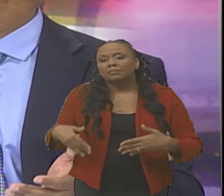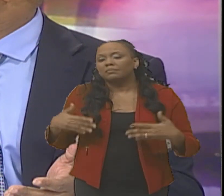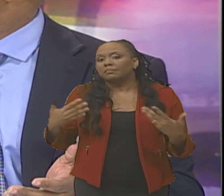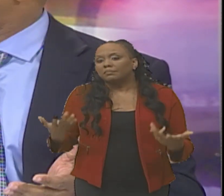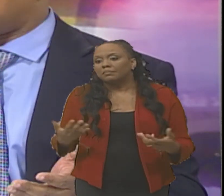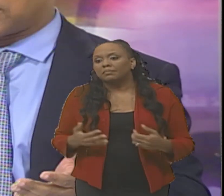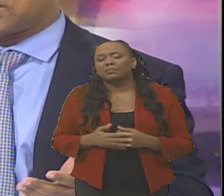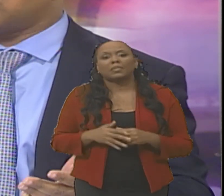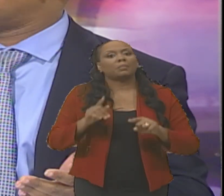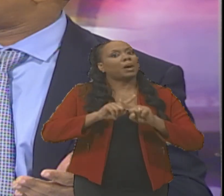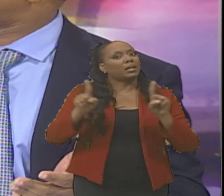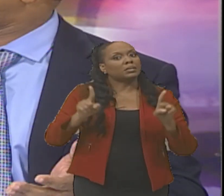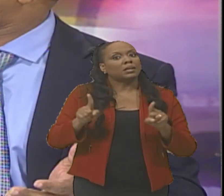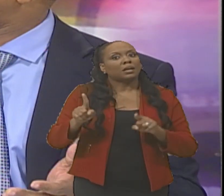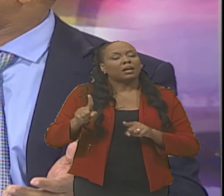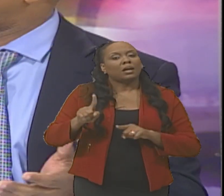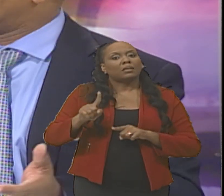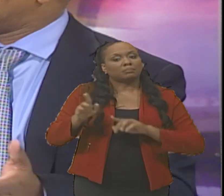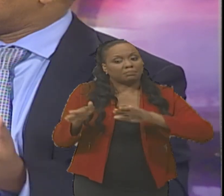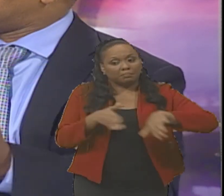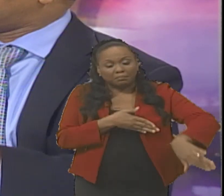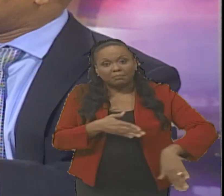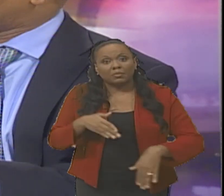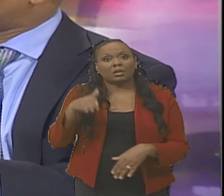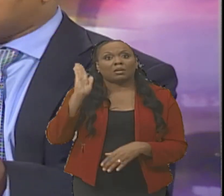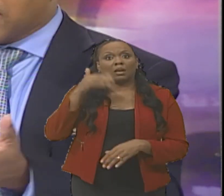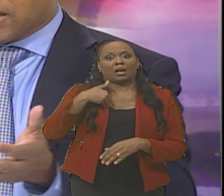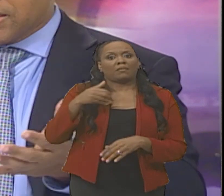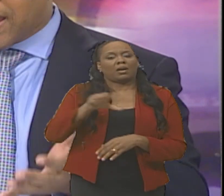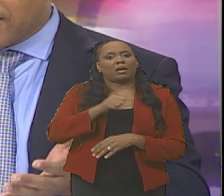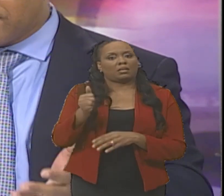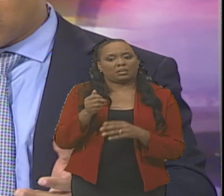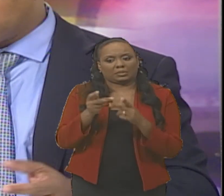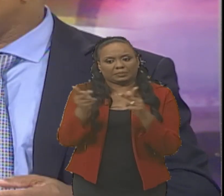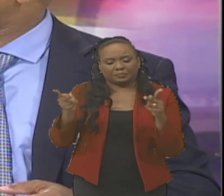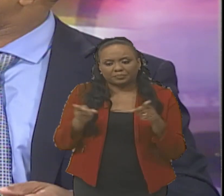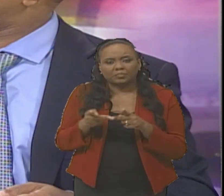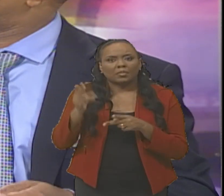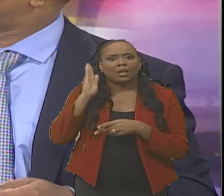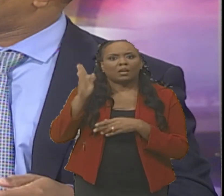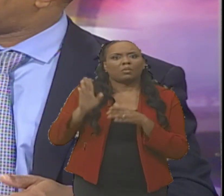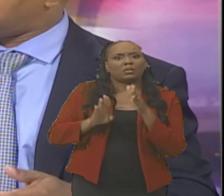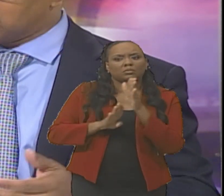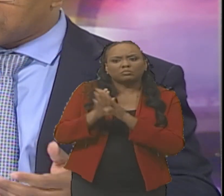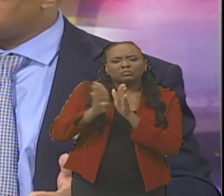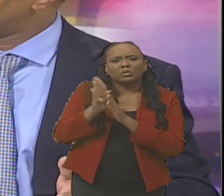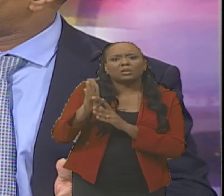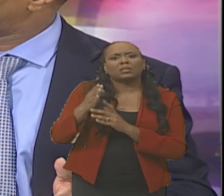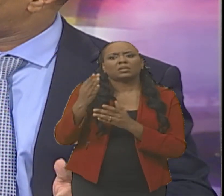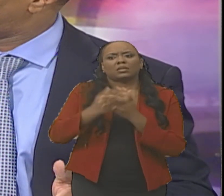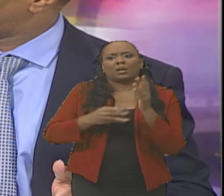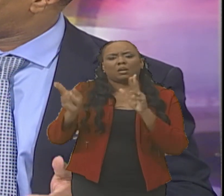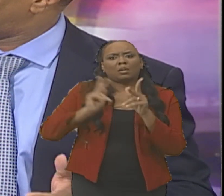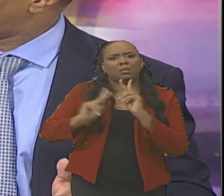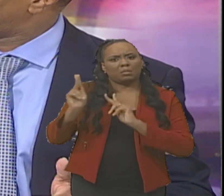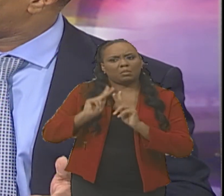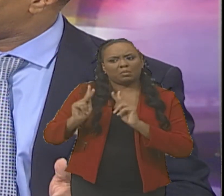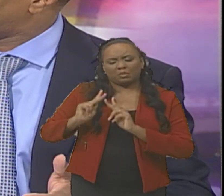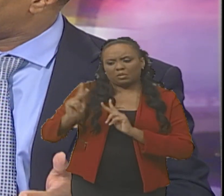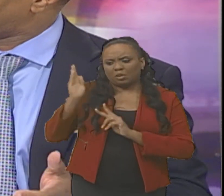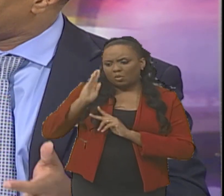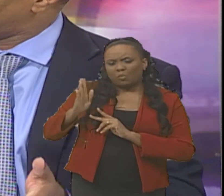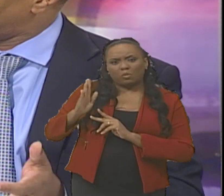digitalization project, a modernization project going on stream, will be employment gains. In net effect, of course, will be a reduction in